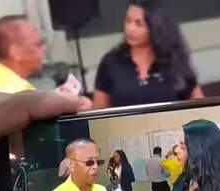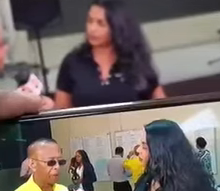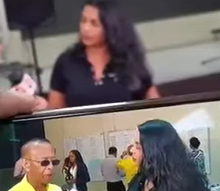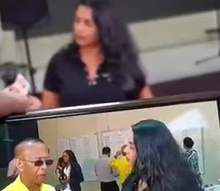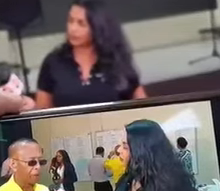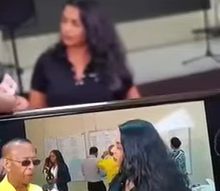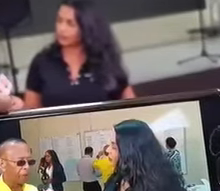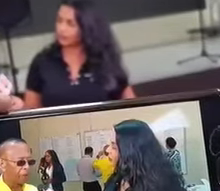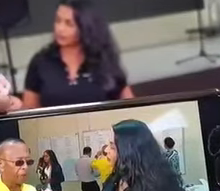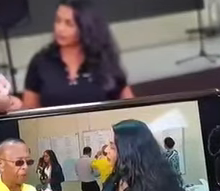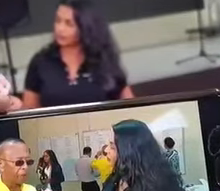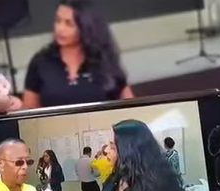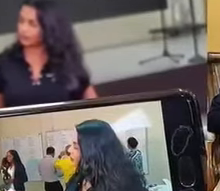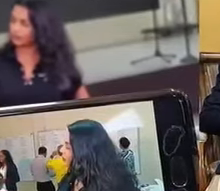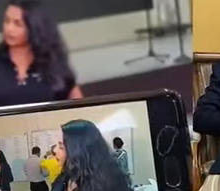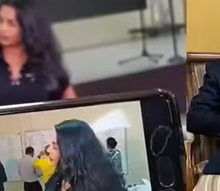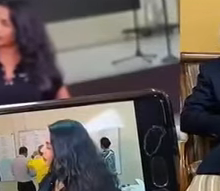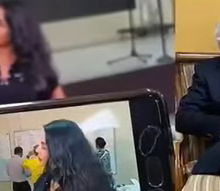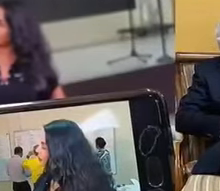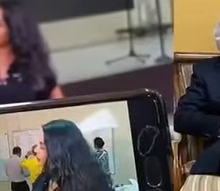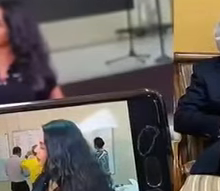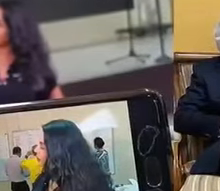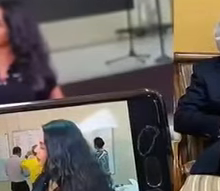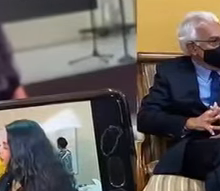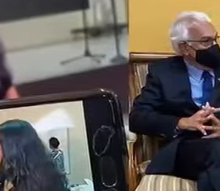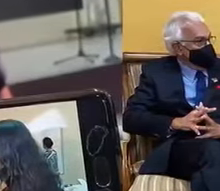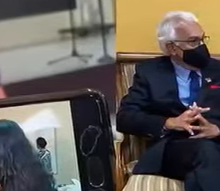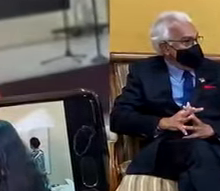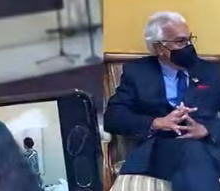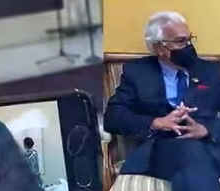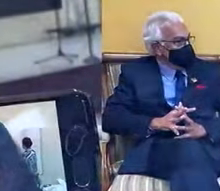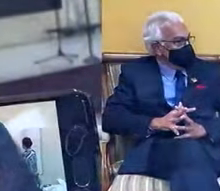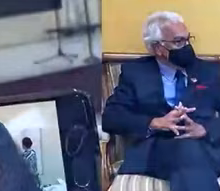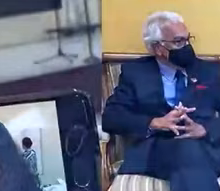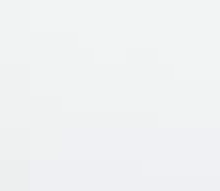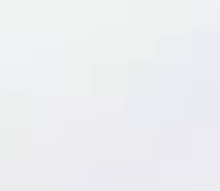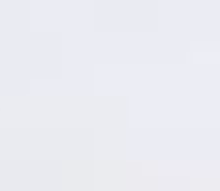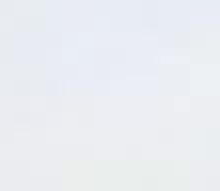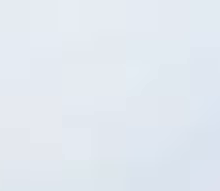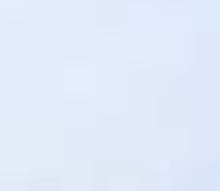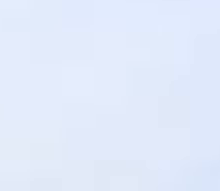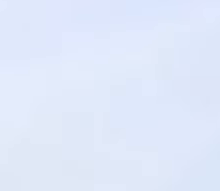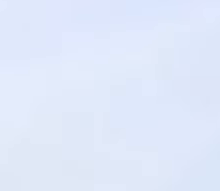and inspired. When it comes to news, we are where you are.